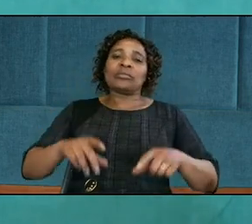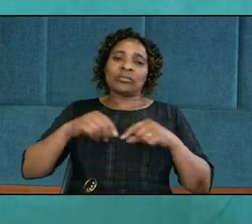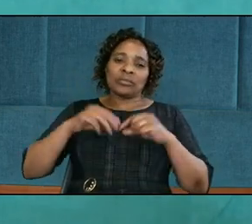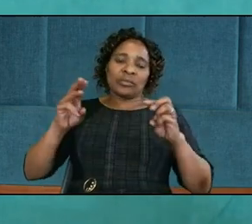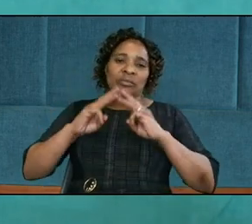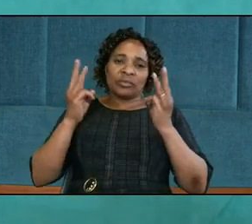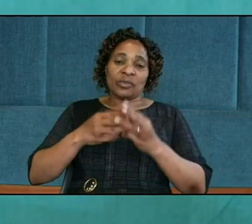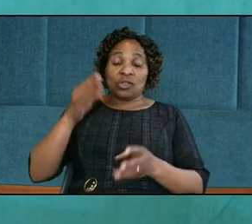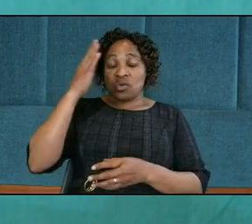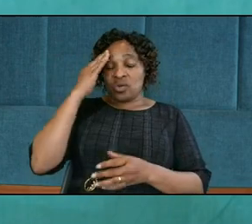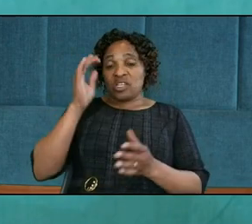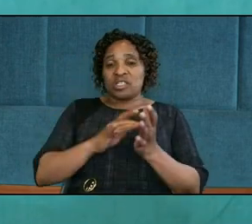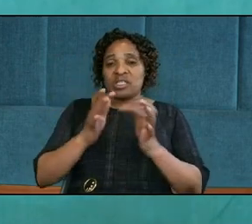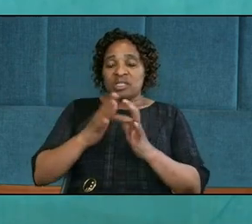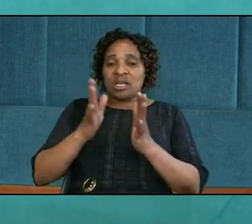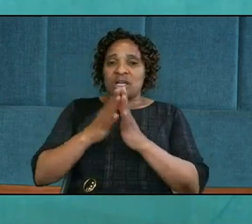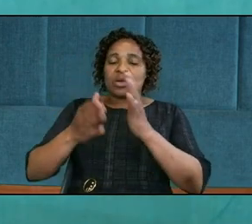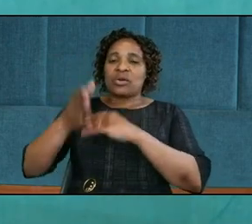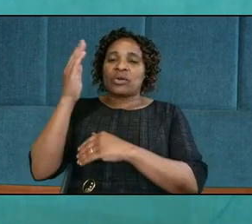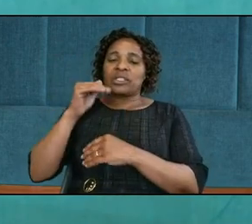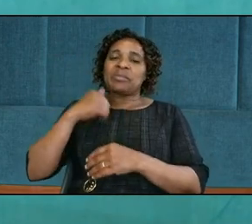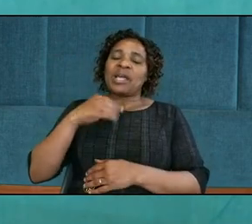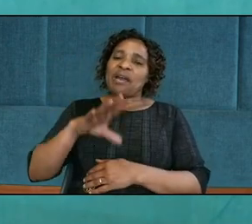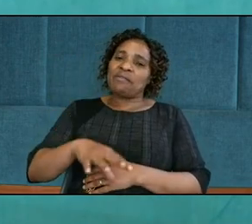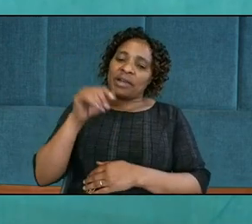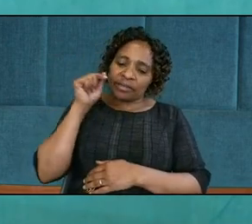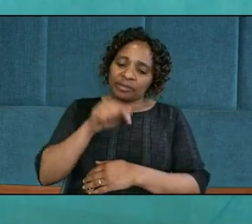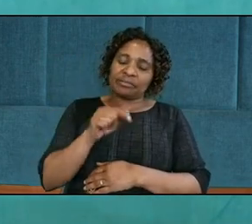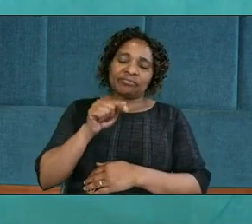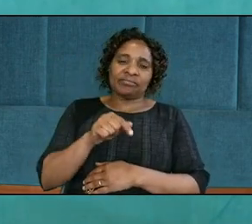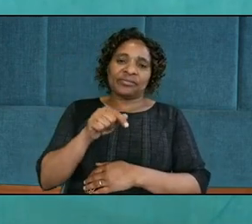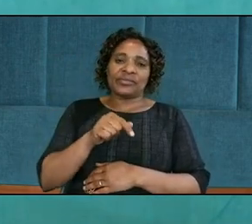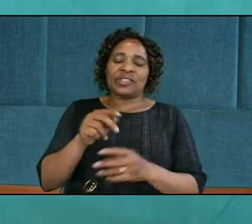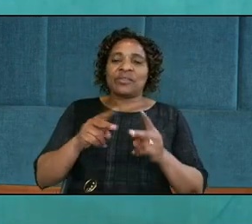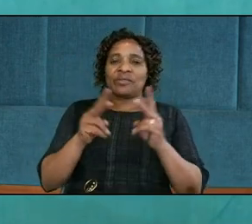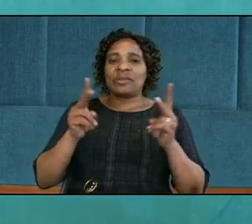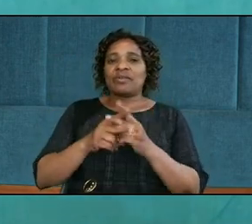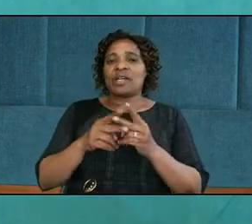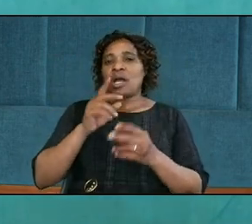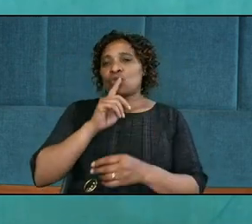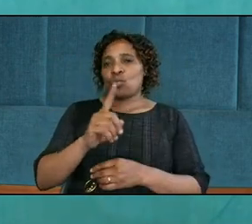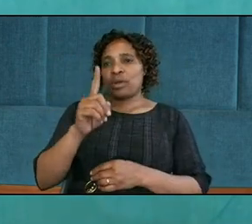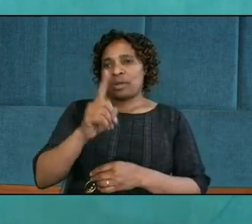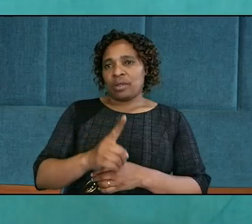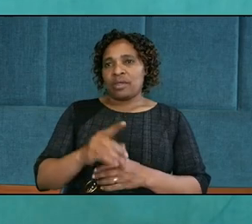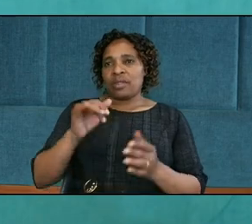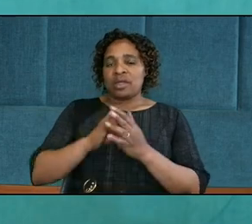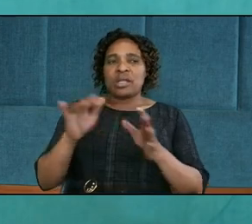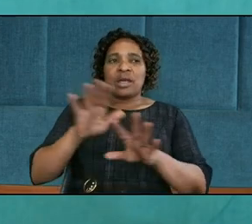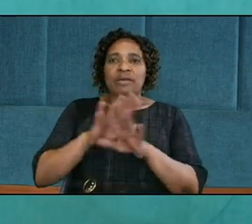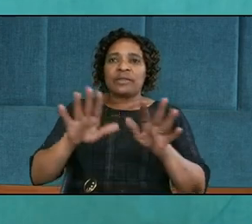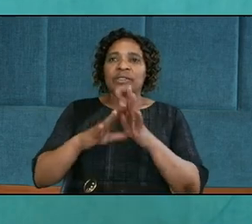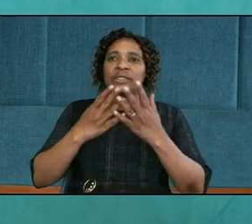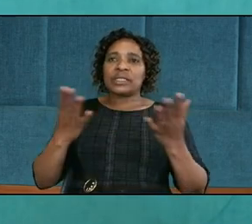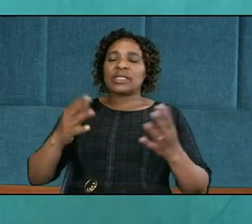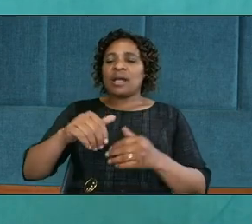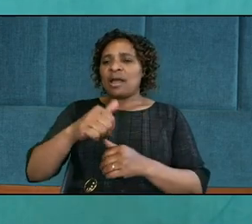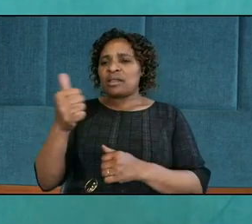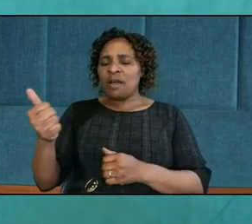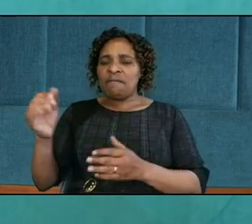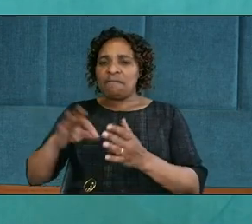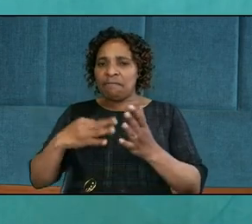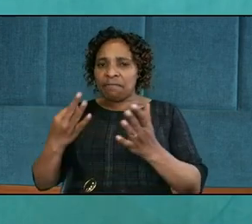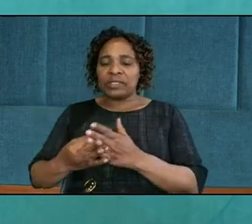is knowing Jesus and knowing God. And I find that very reassuring, that everything else pales